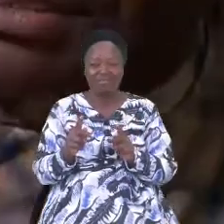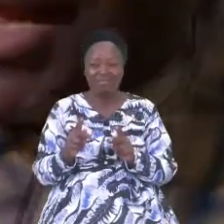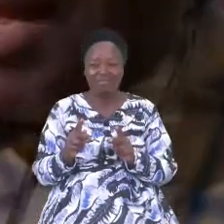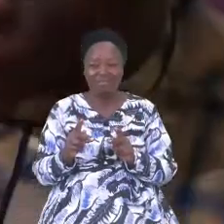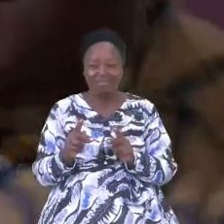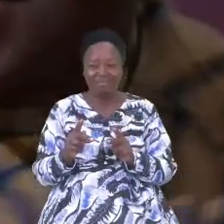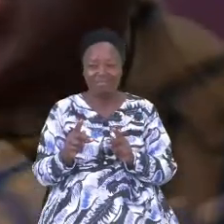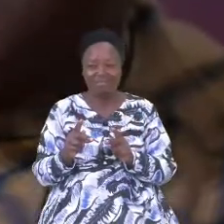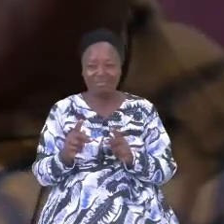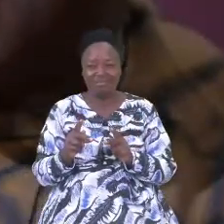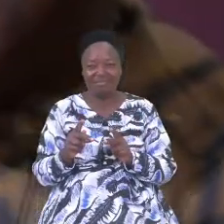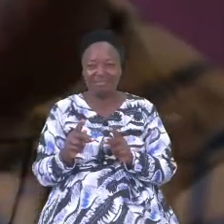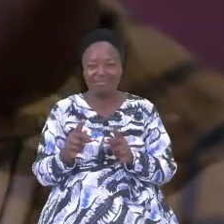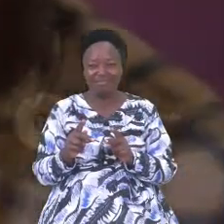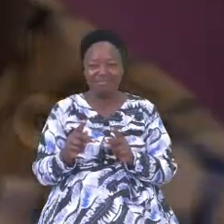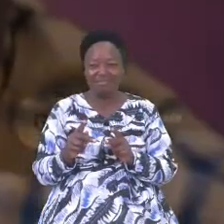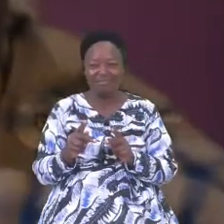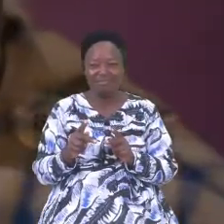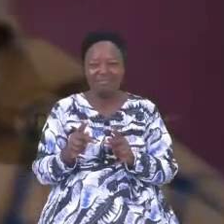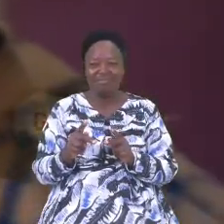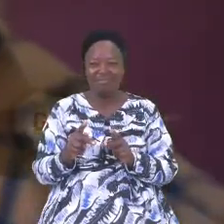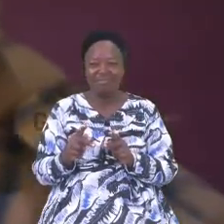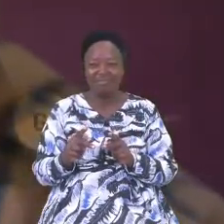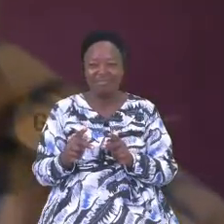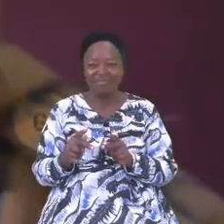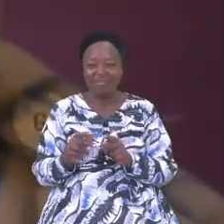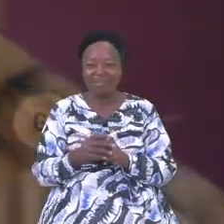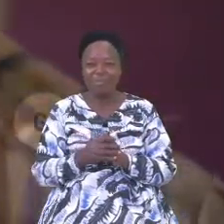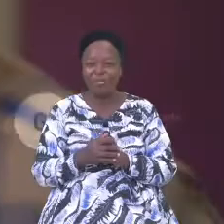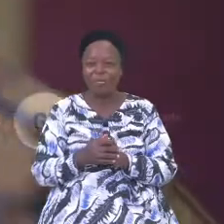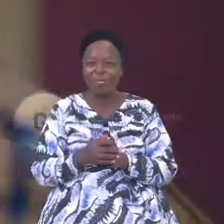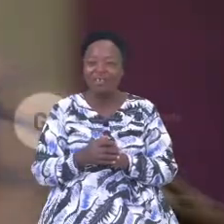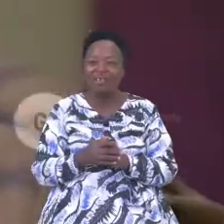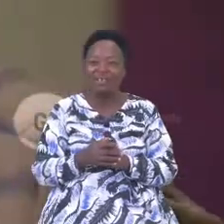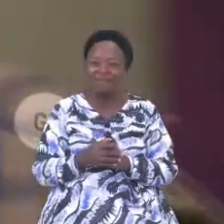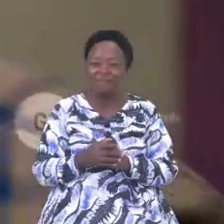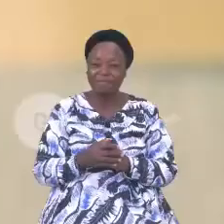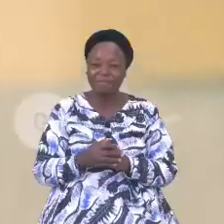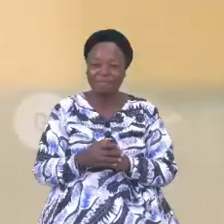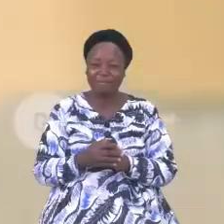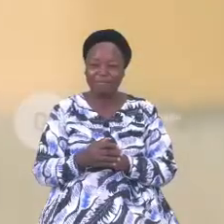is simply amazing, and I can say it's a matter of undeserved miracle.